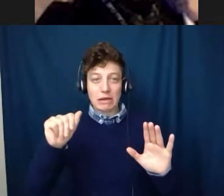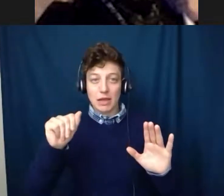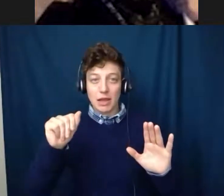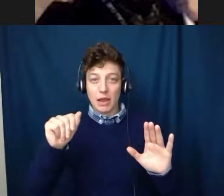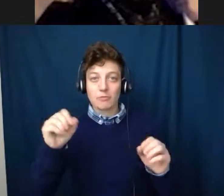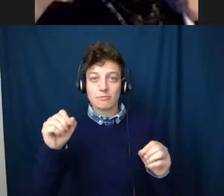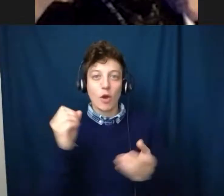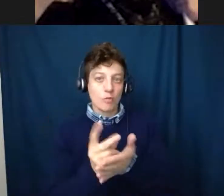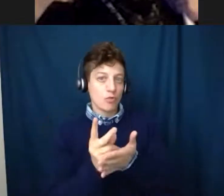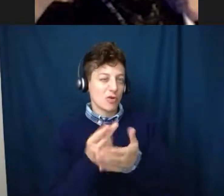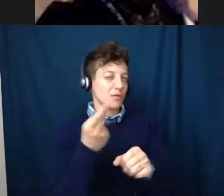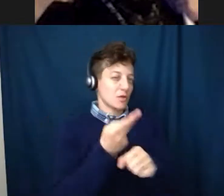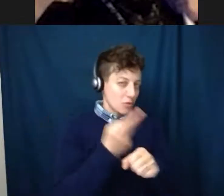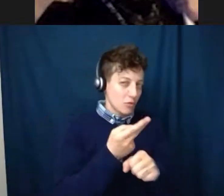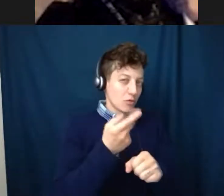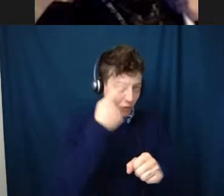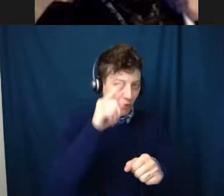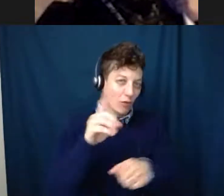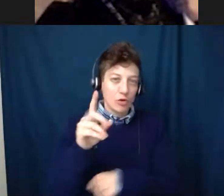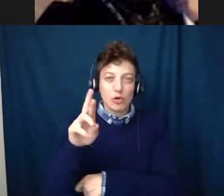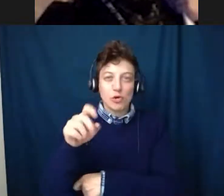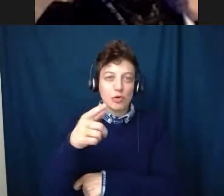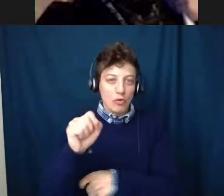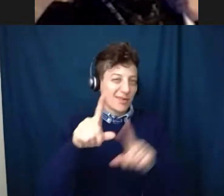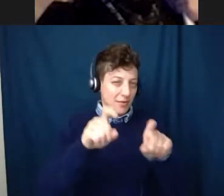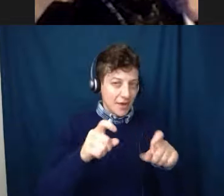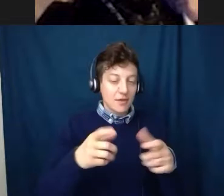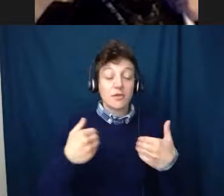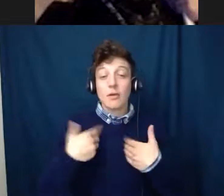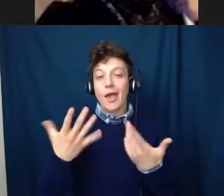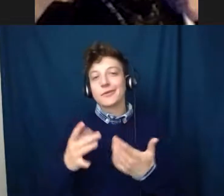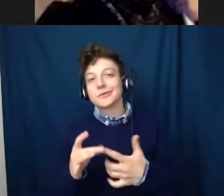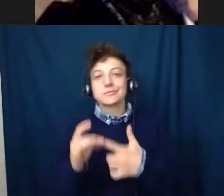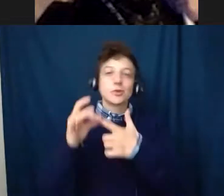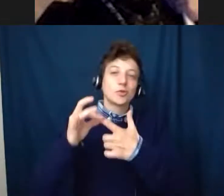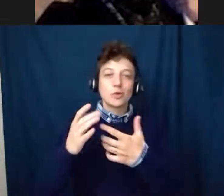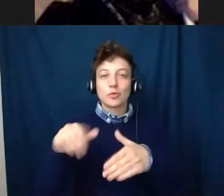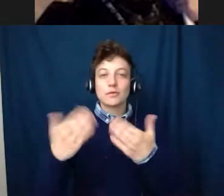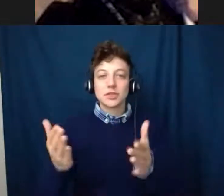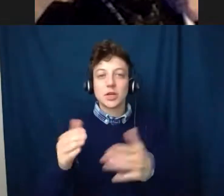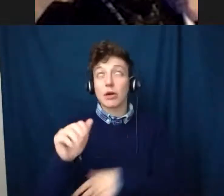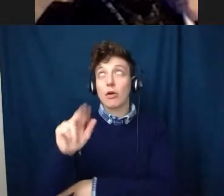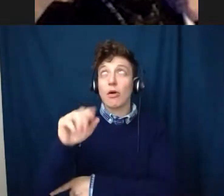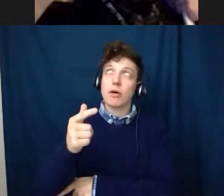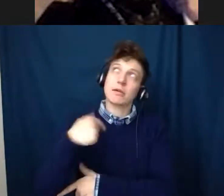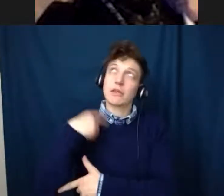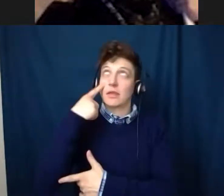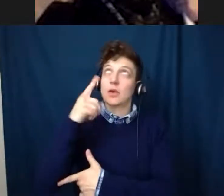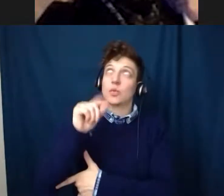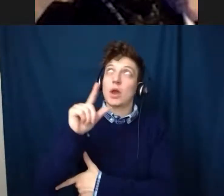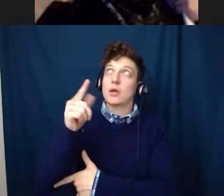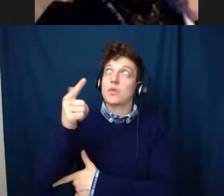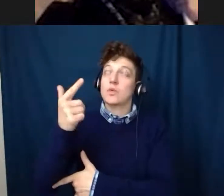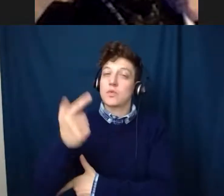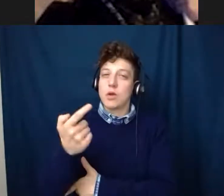drugs. So there was kind of a special provision in August of, I think it was 2021,